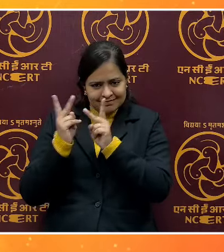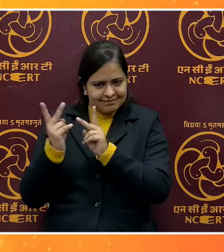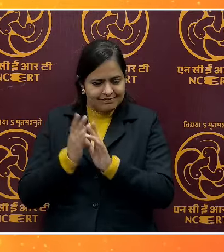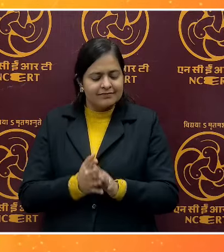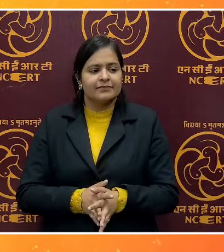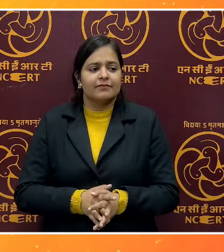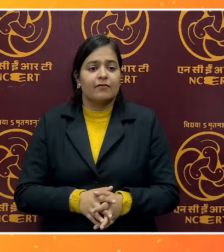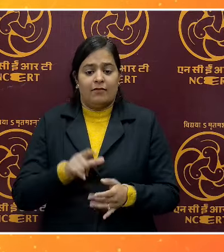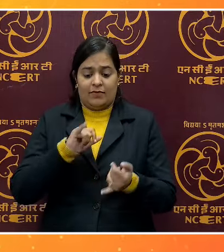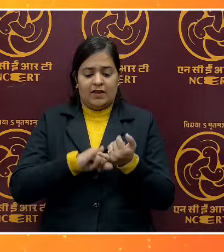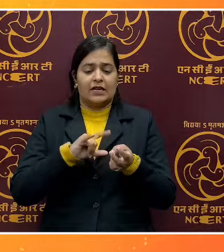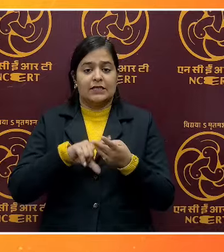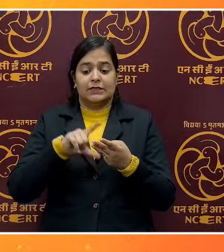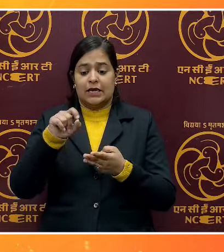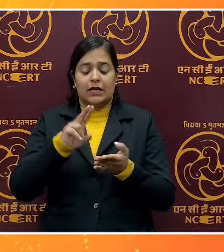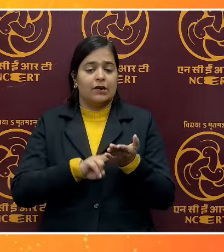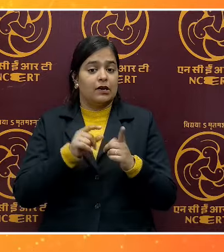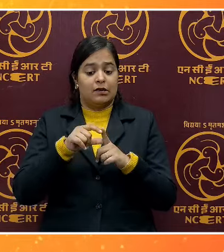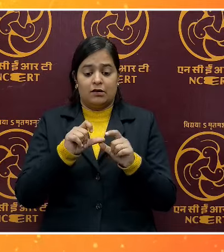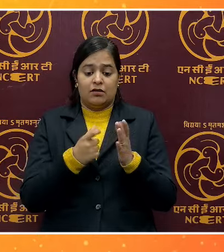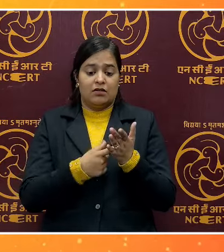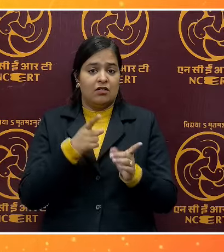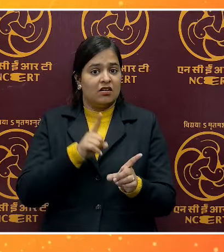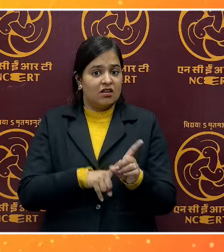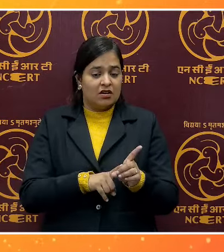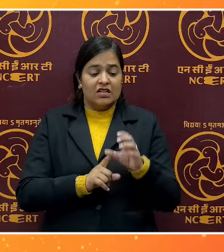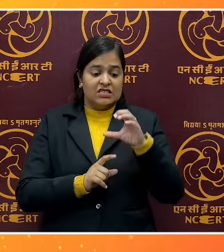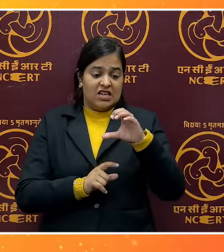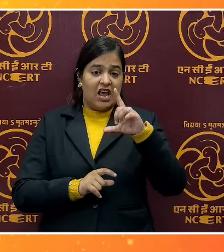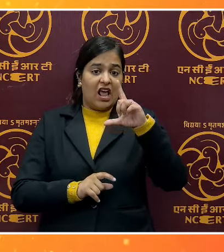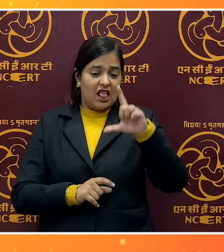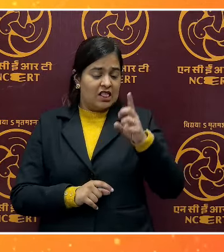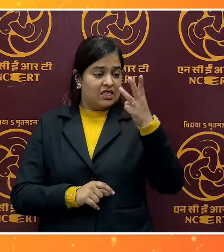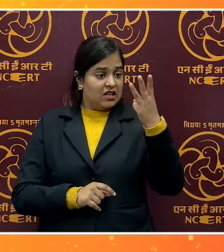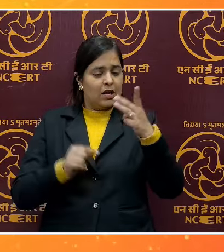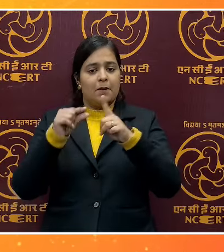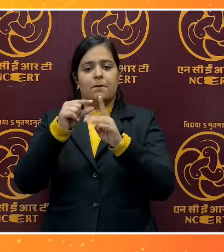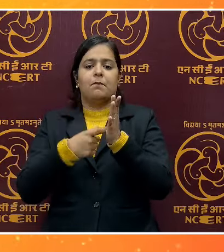valency, Cl3 primary valency, and according to Werner,